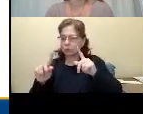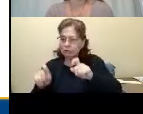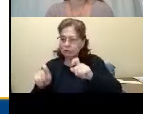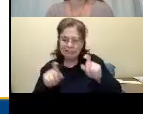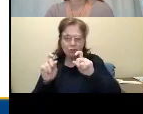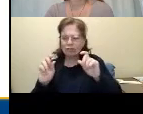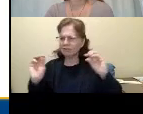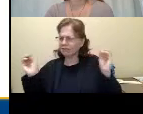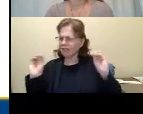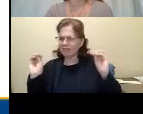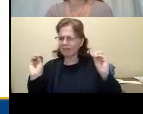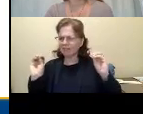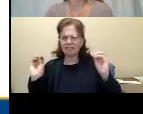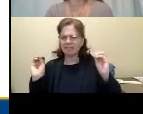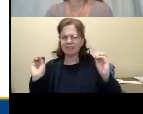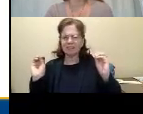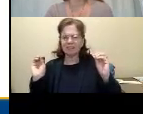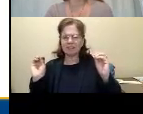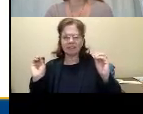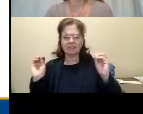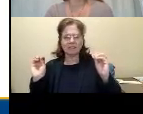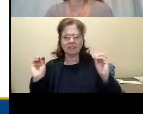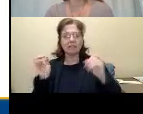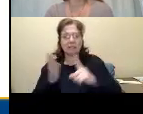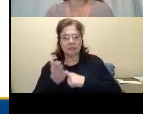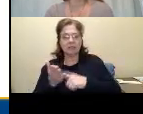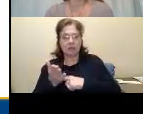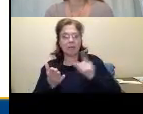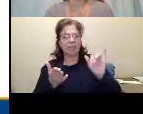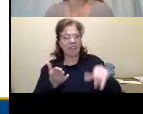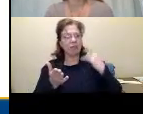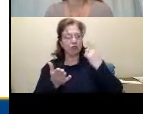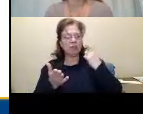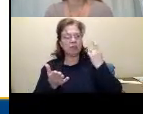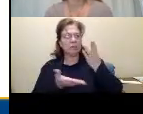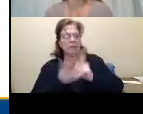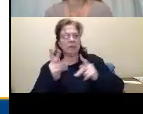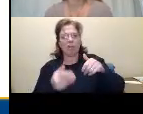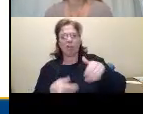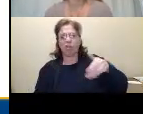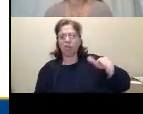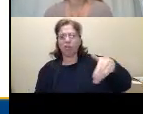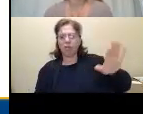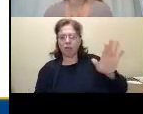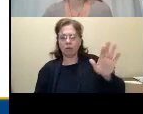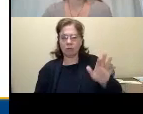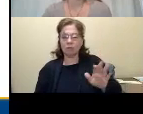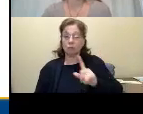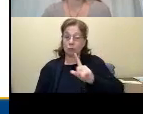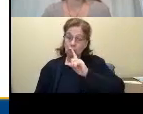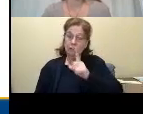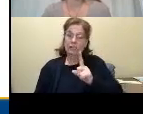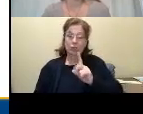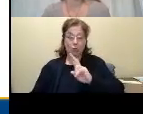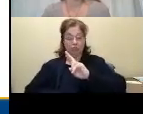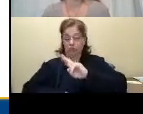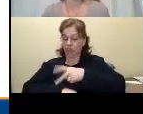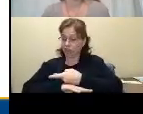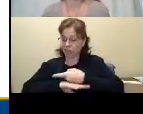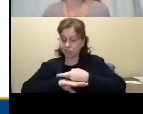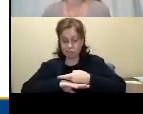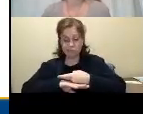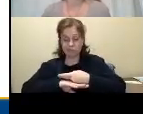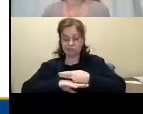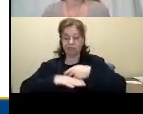that sometimes dissuade people from participating in screening programs. It really is get on the table, get scanned for